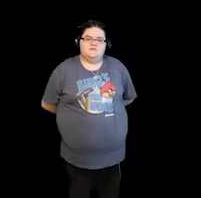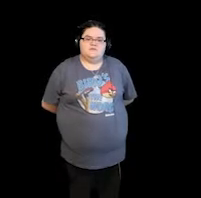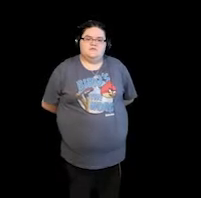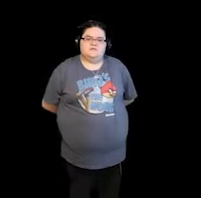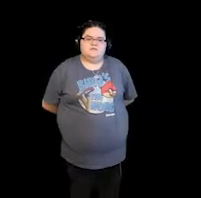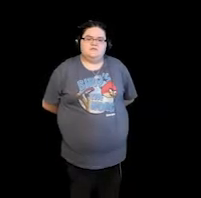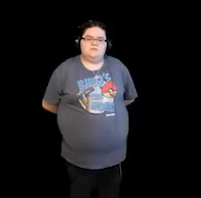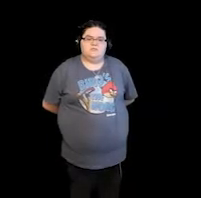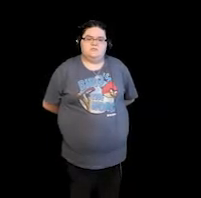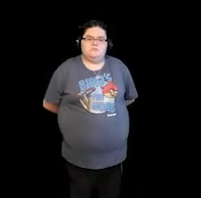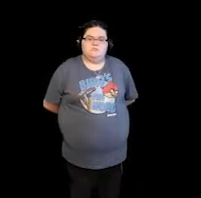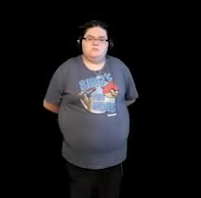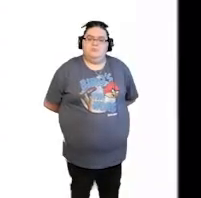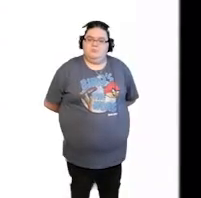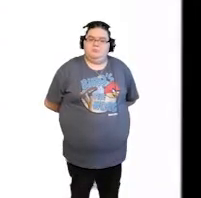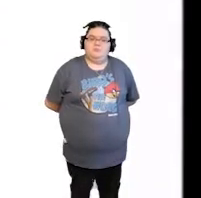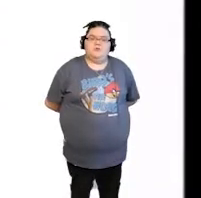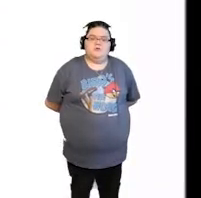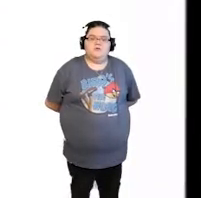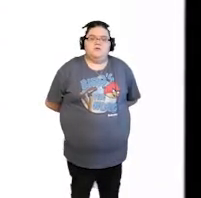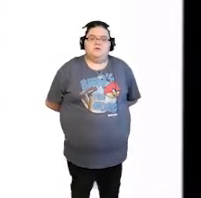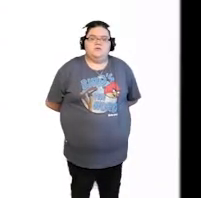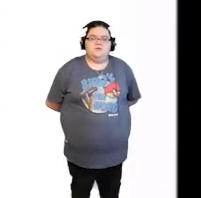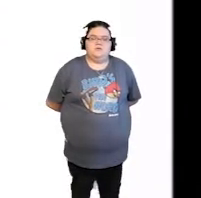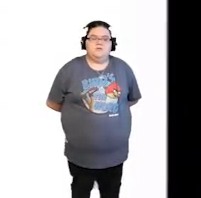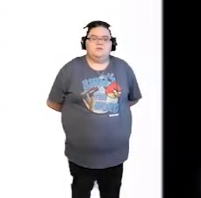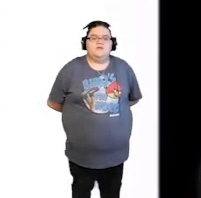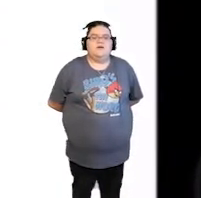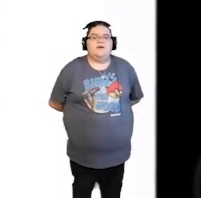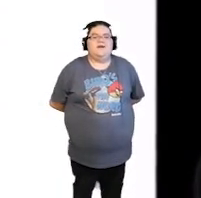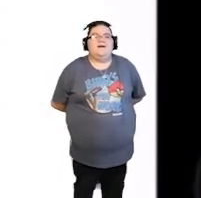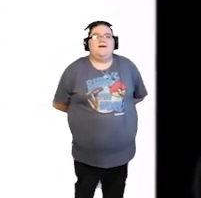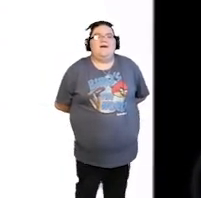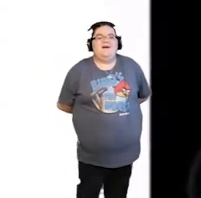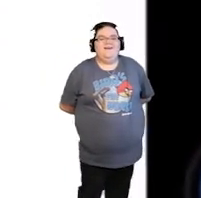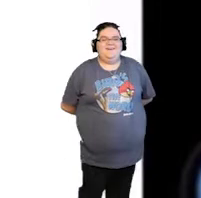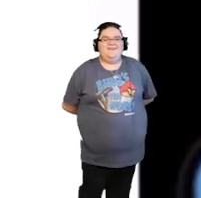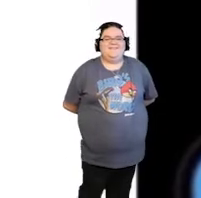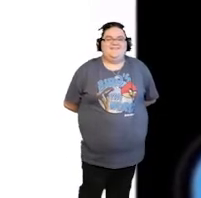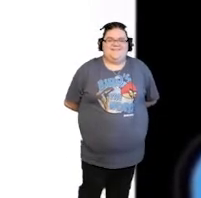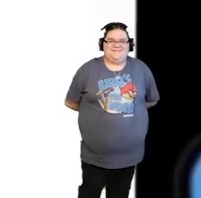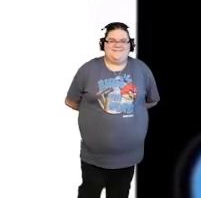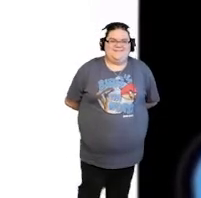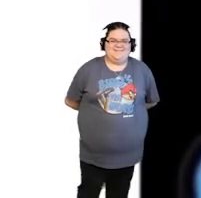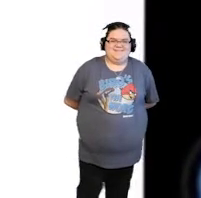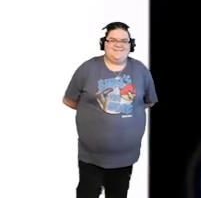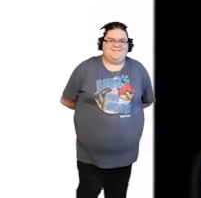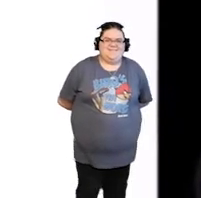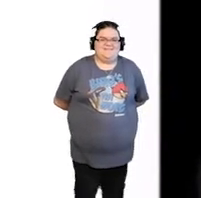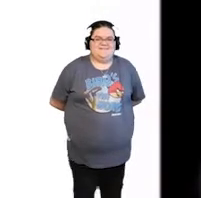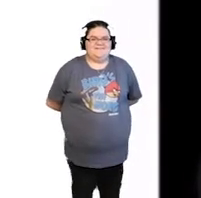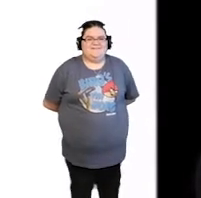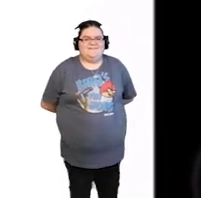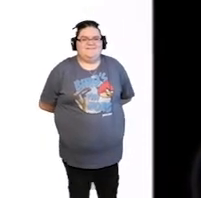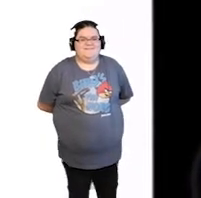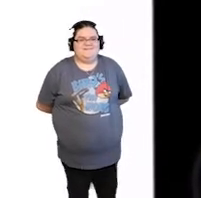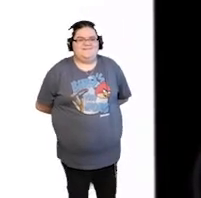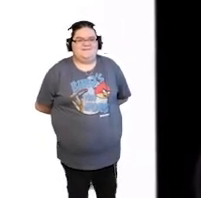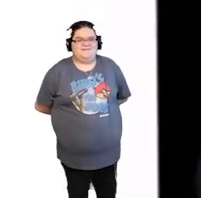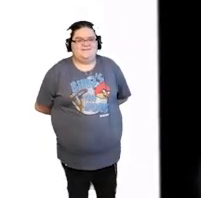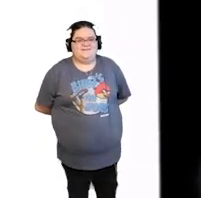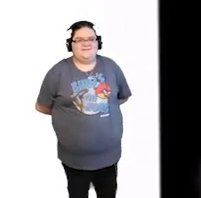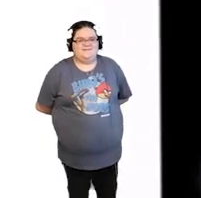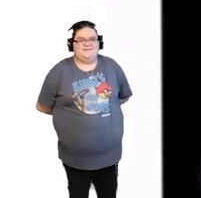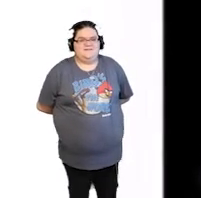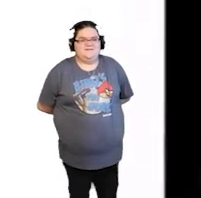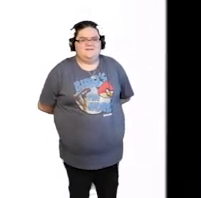media qualification at my college. Mm. My next project is to produce a music video. I was wondering if I could make a music video for one of your